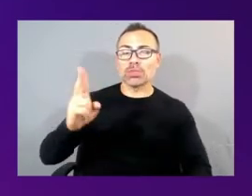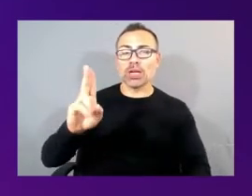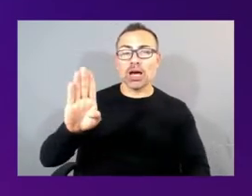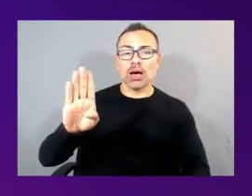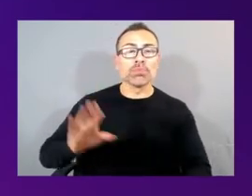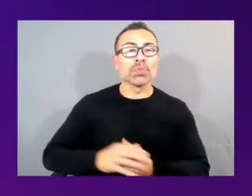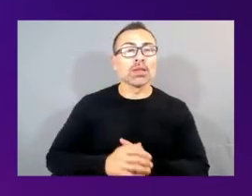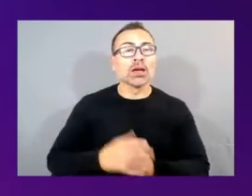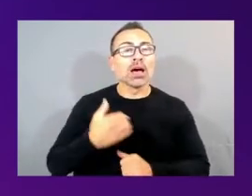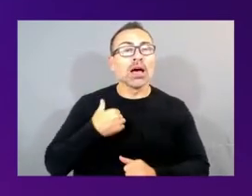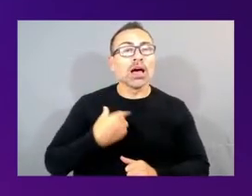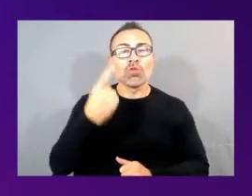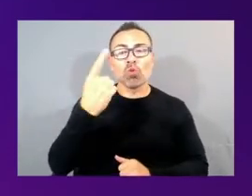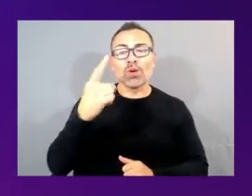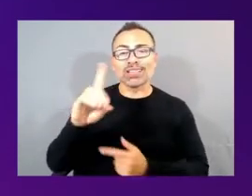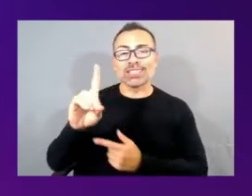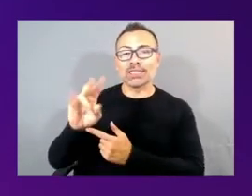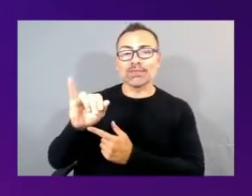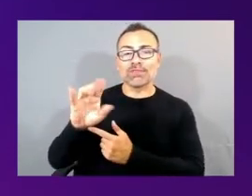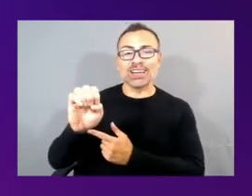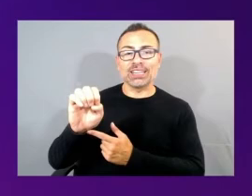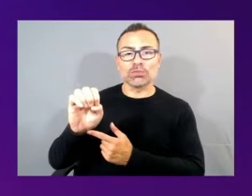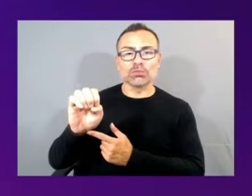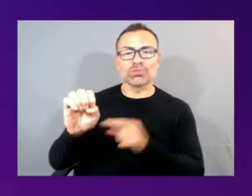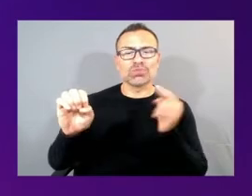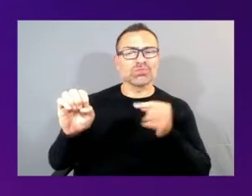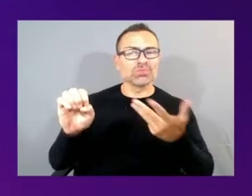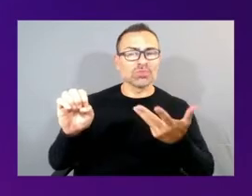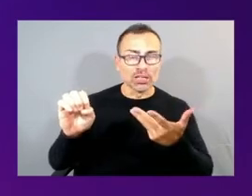is my Snowcone device. So I can click on that